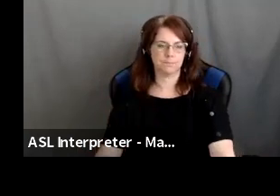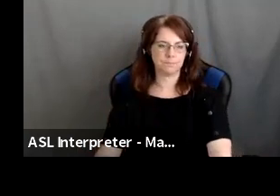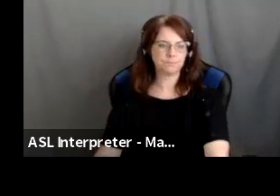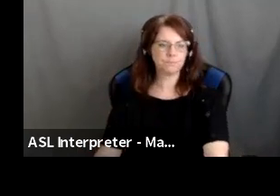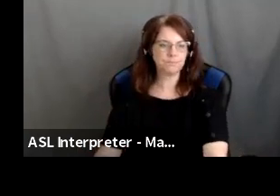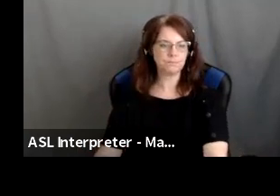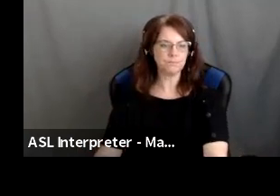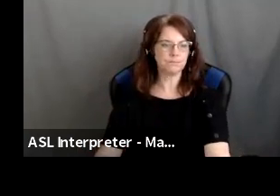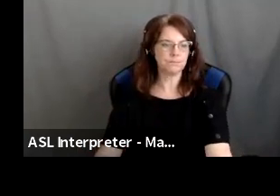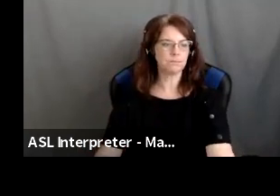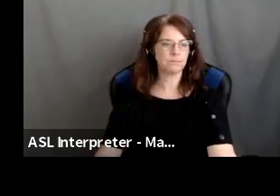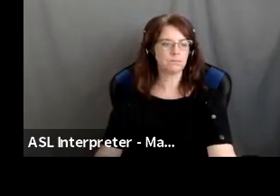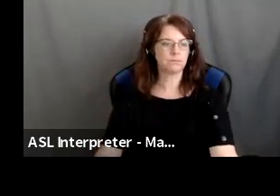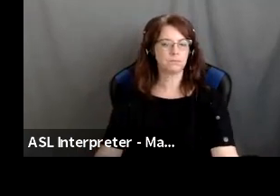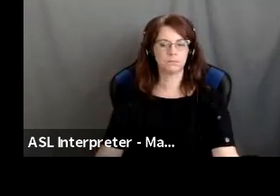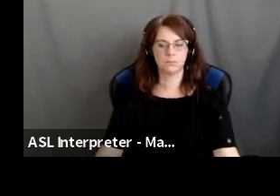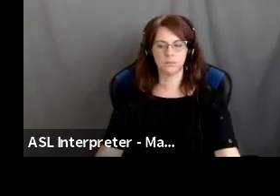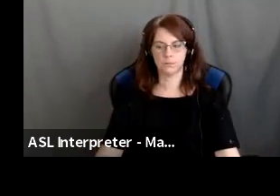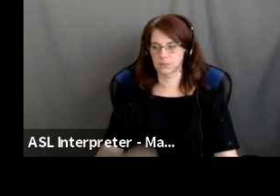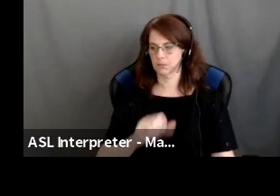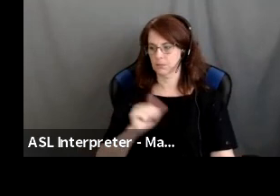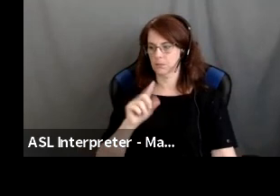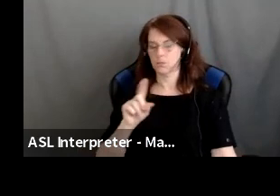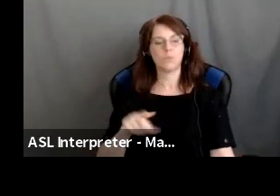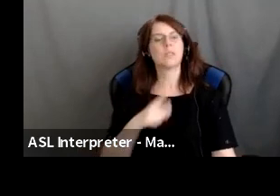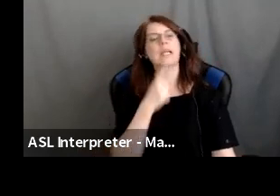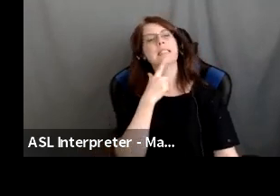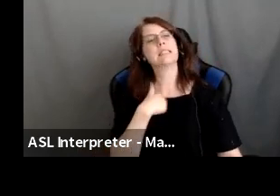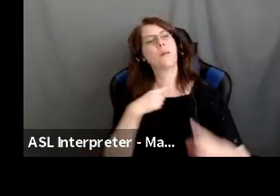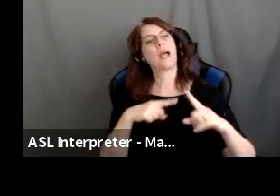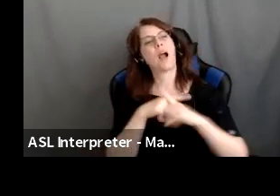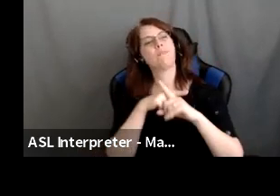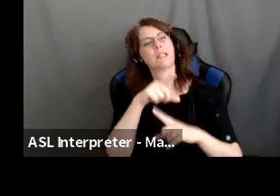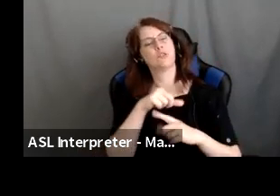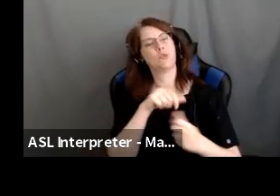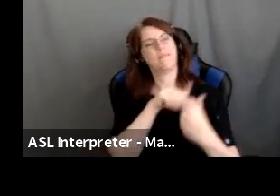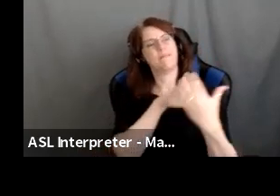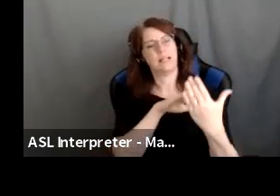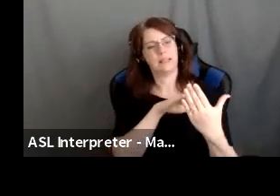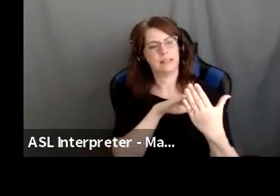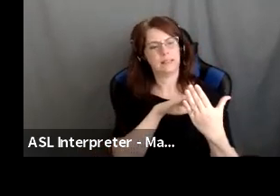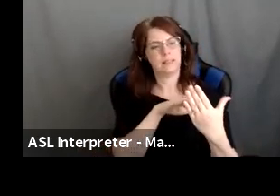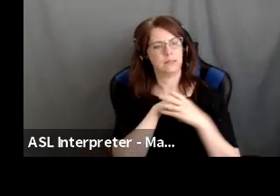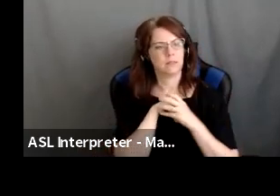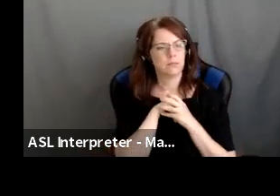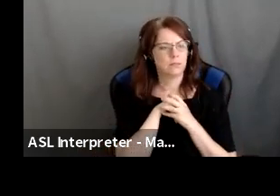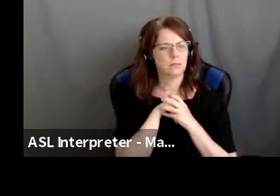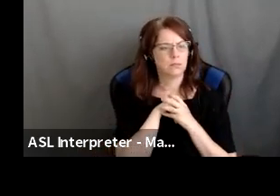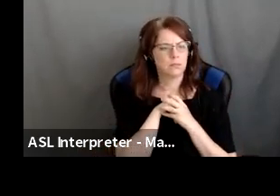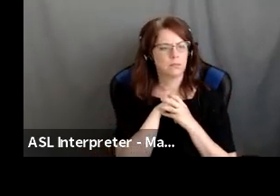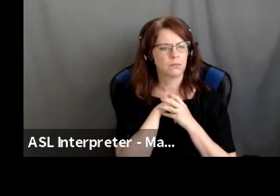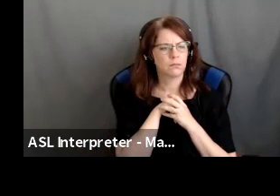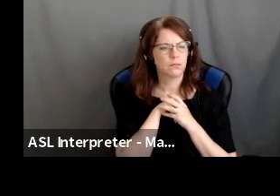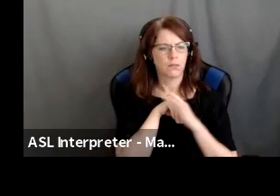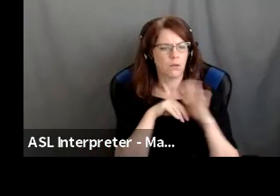So another question is, tell me a conflict you have faced in. Okay,